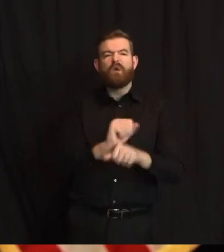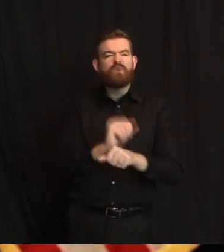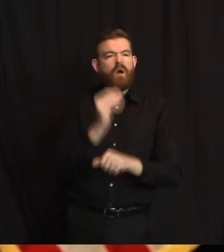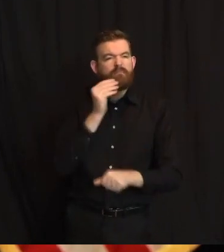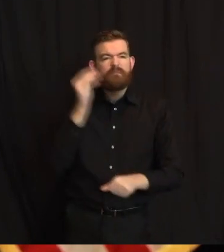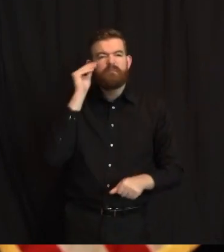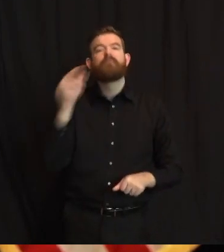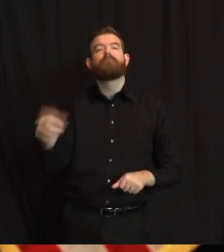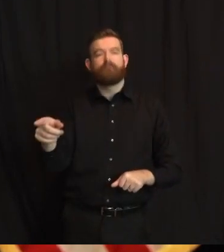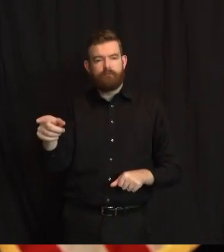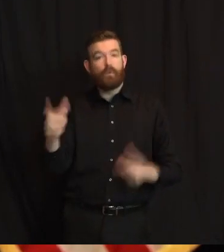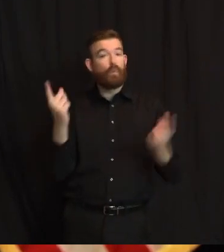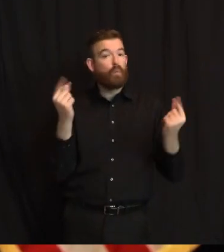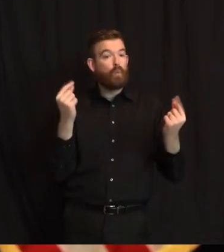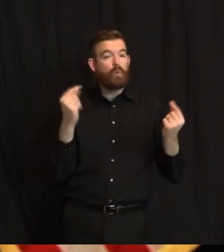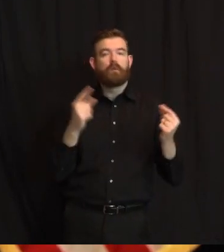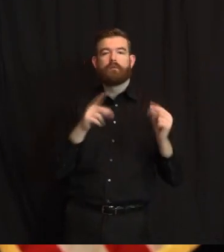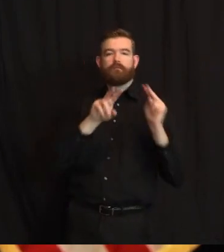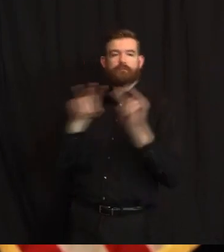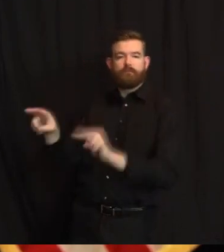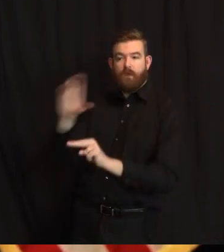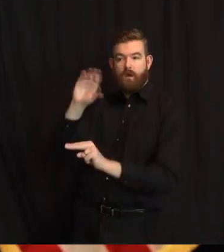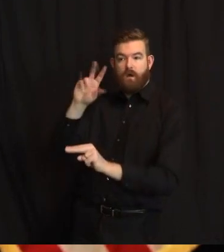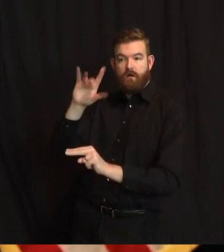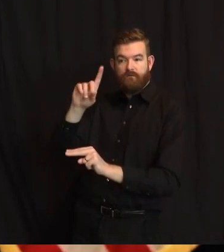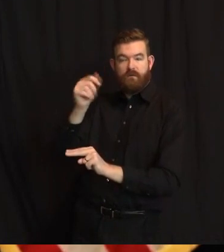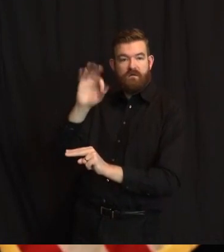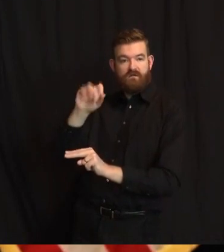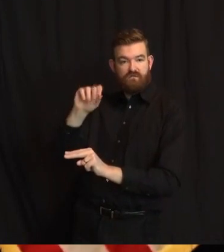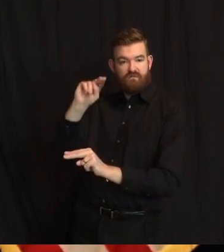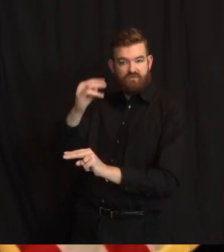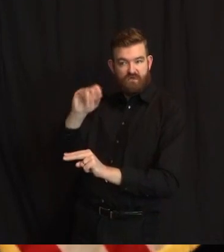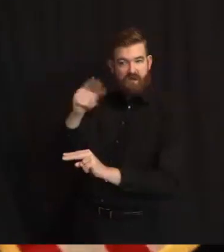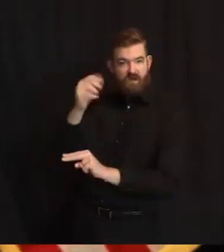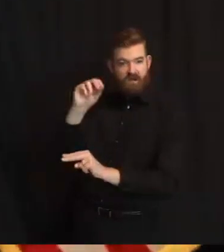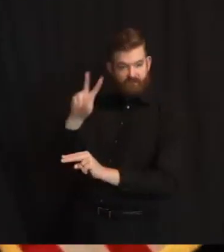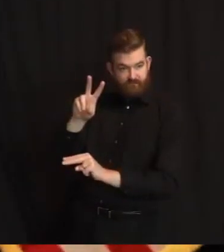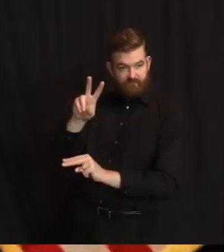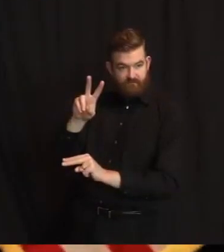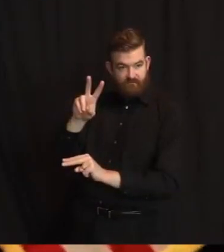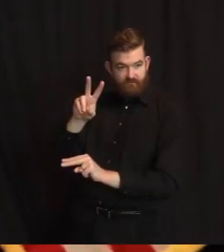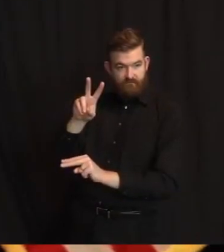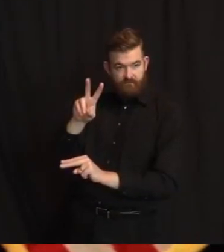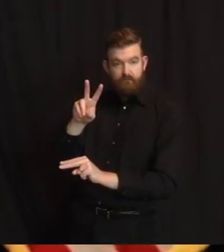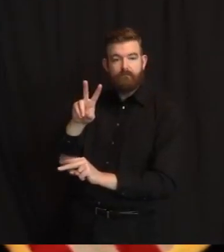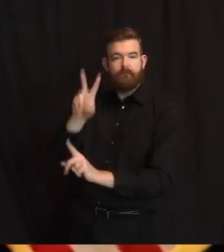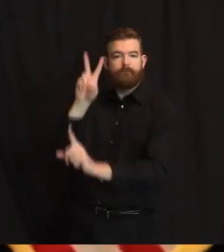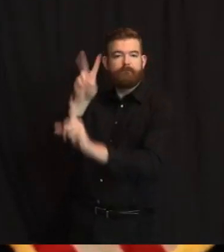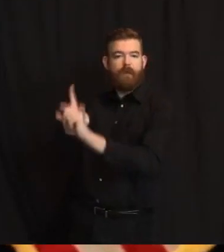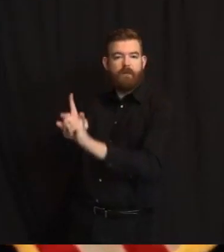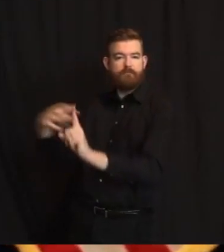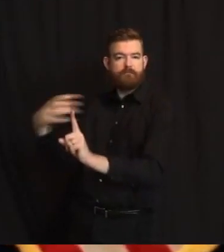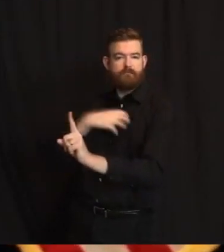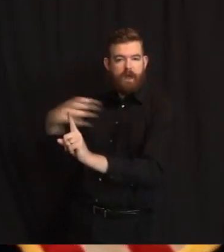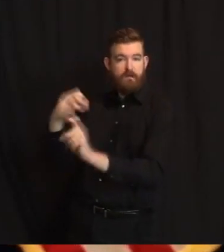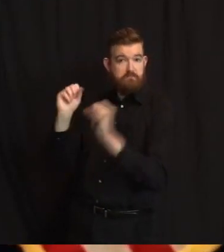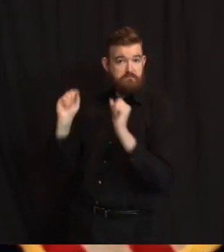know. And that's been a very effective, as it was with, you may have asked the NJ Transit bus question, that's been very effective in that respect as